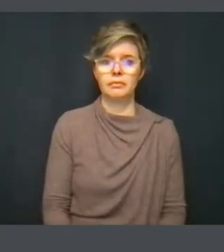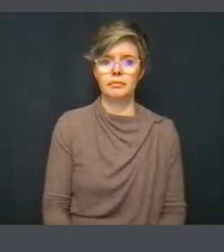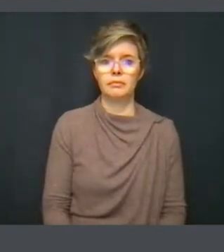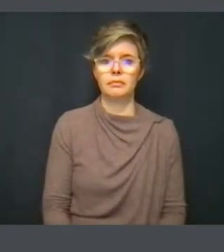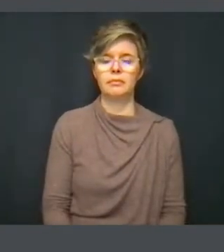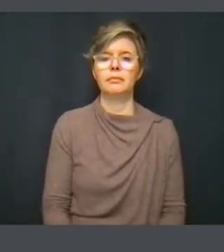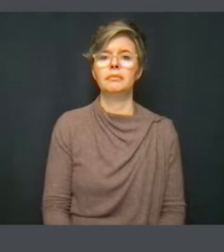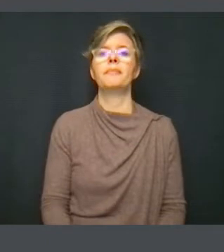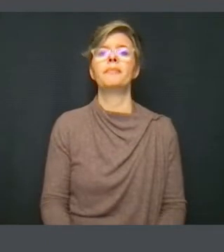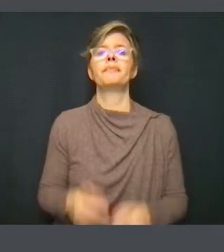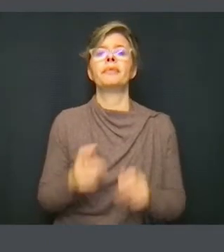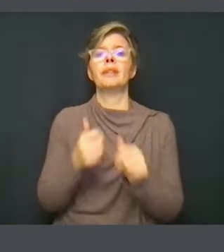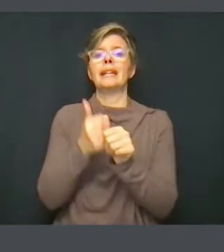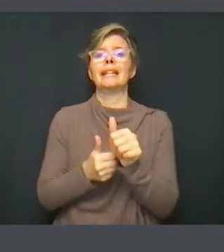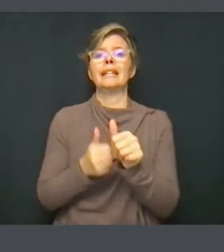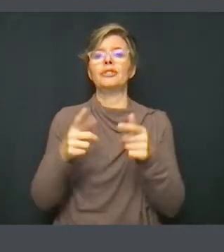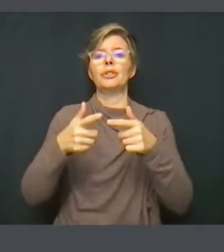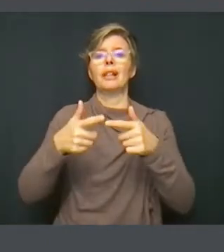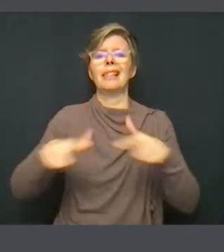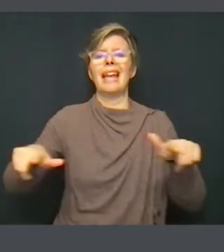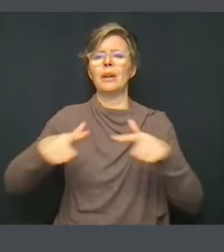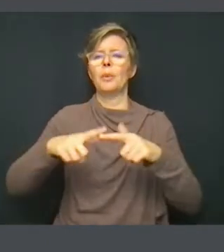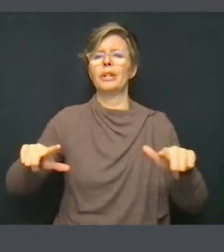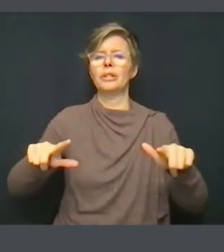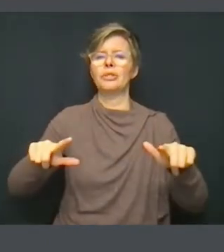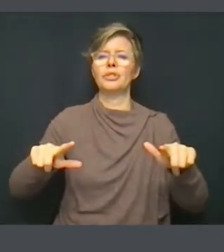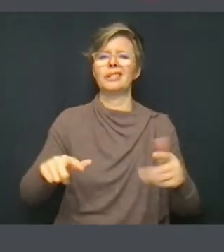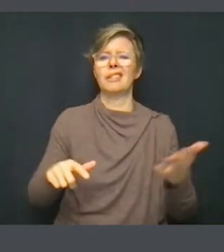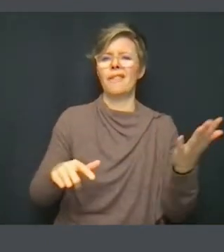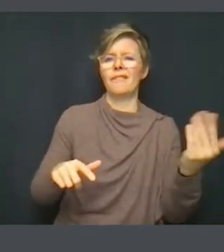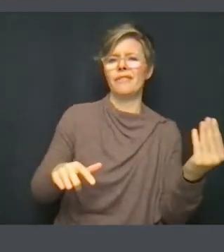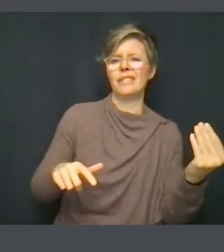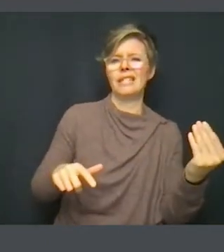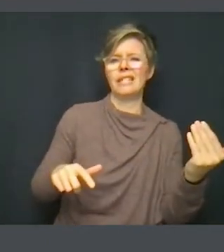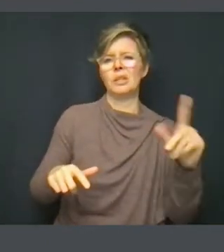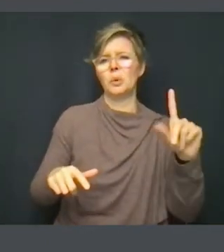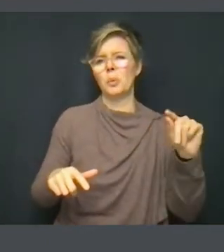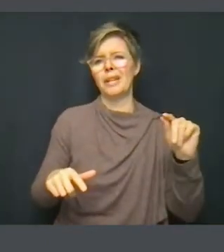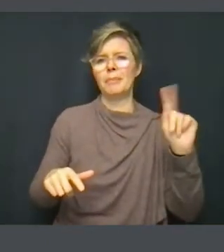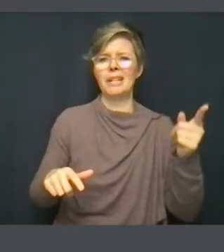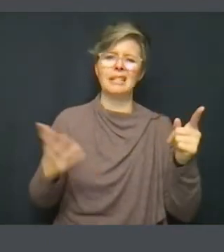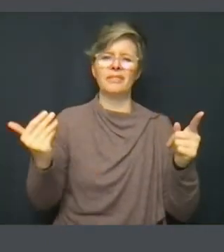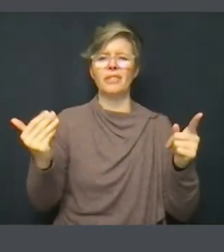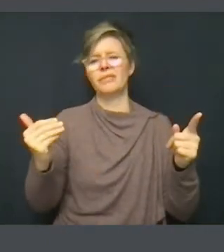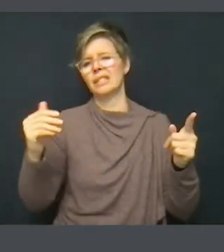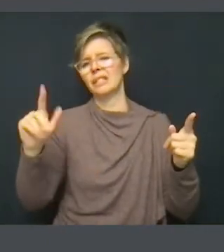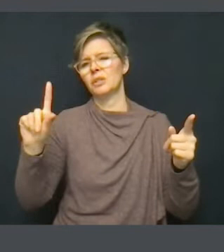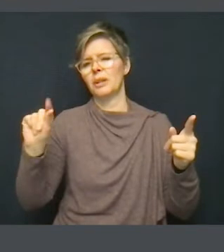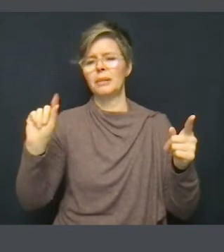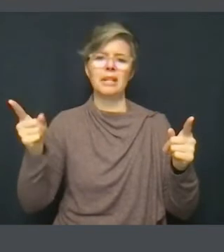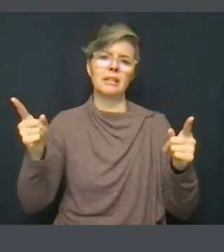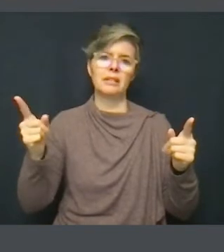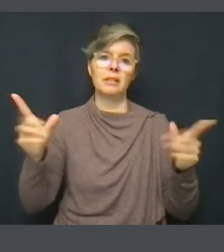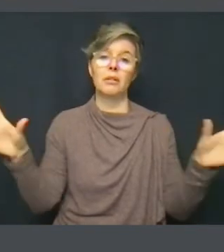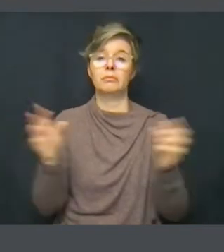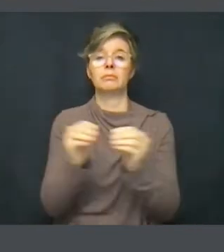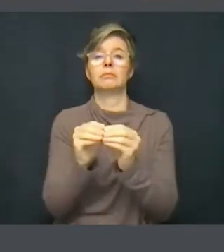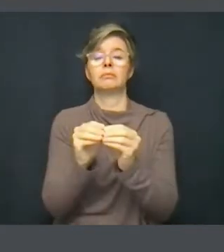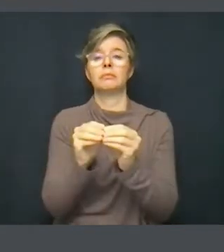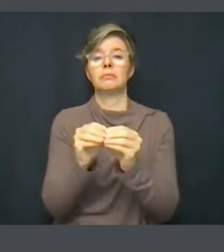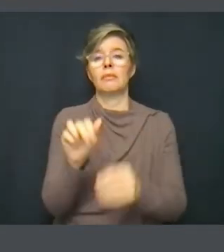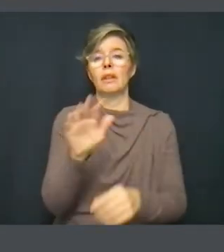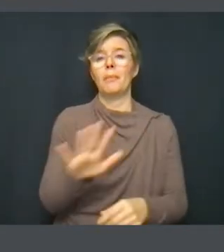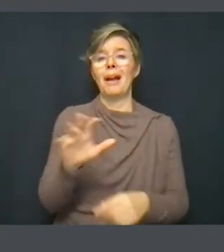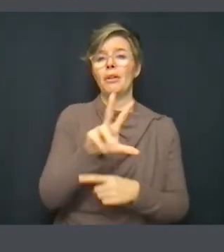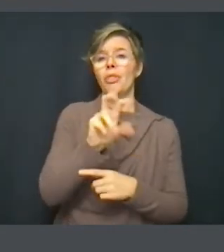Each language takes about 15 to 20 minutes, depending on the kid. So the whole thing might take like somewhere between 30 to